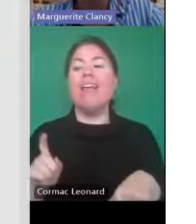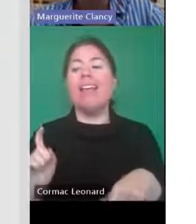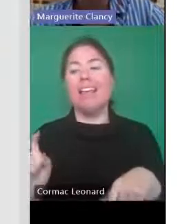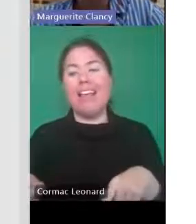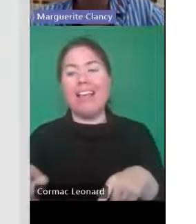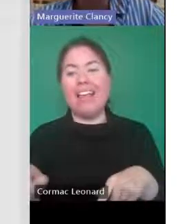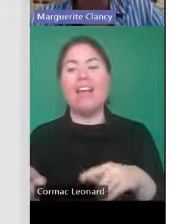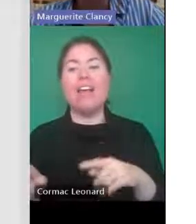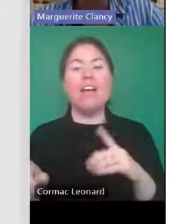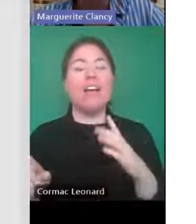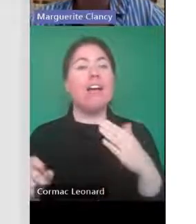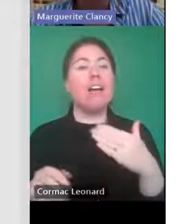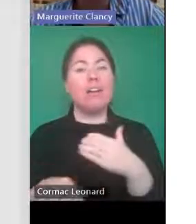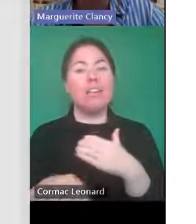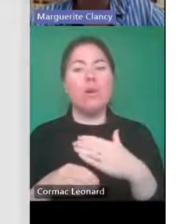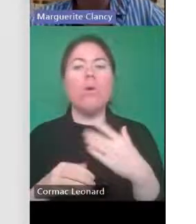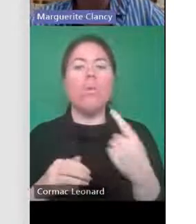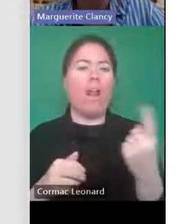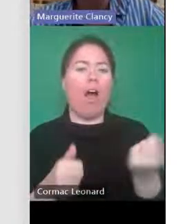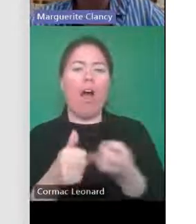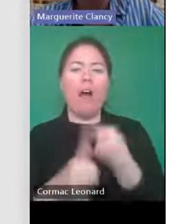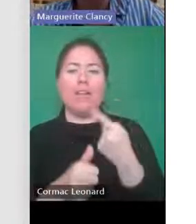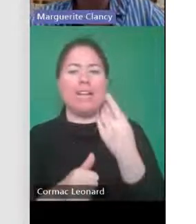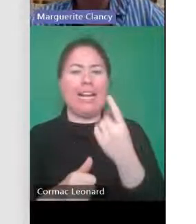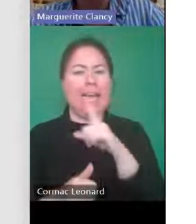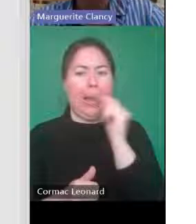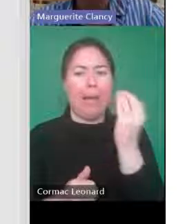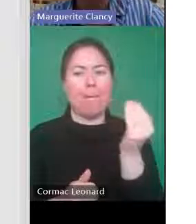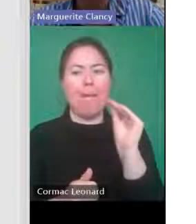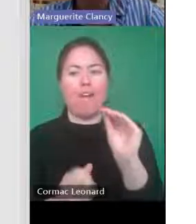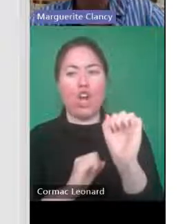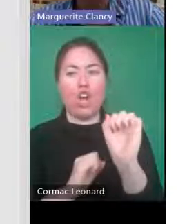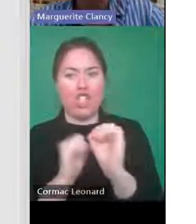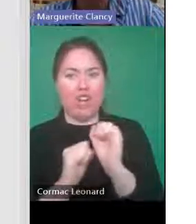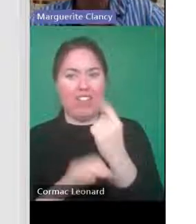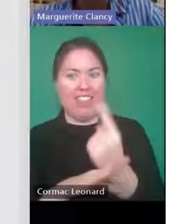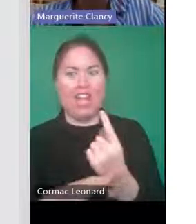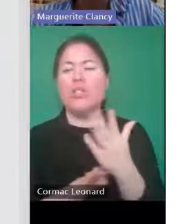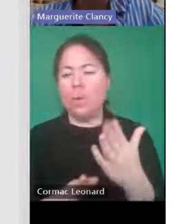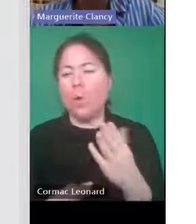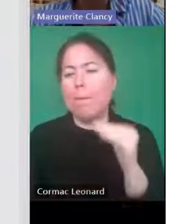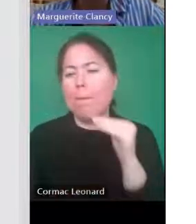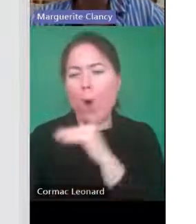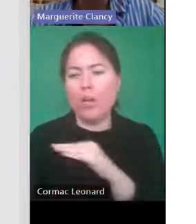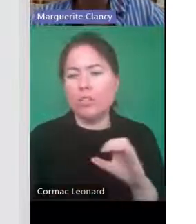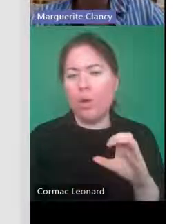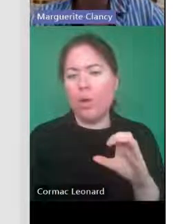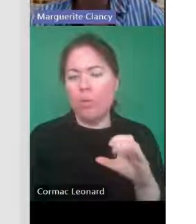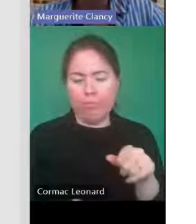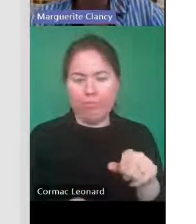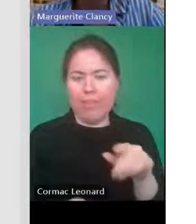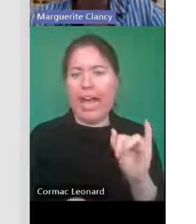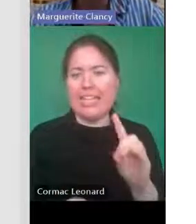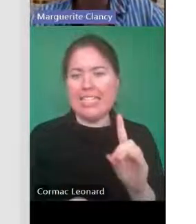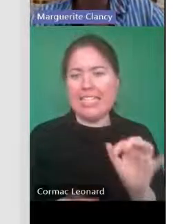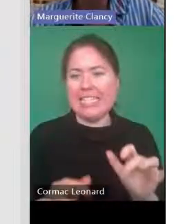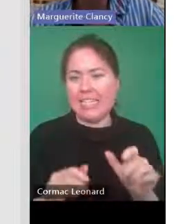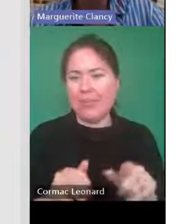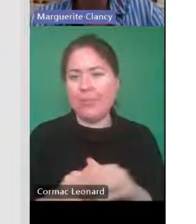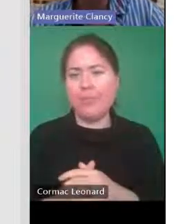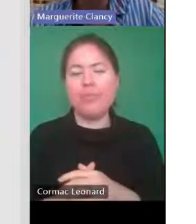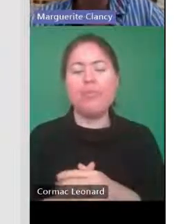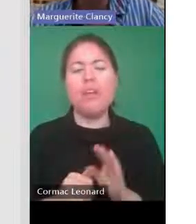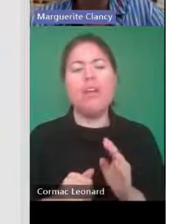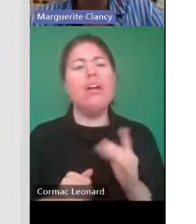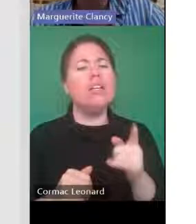will default the name of your service. This is really, really important. We need you to provide as much information as